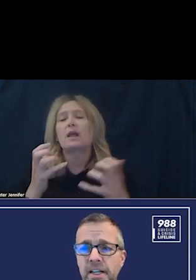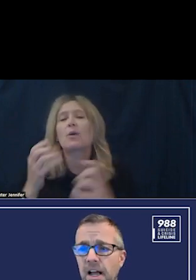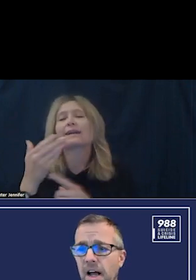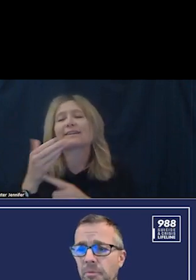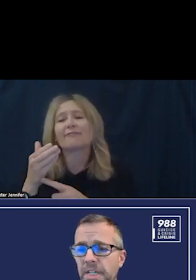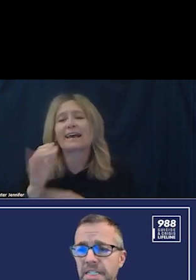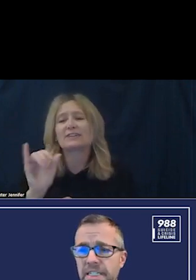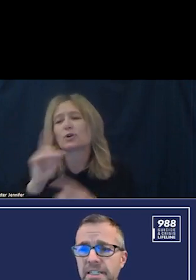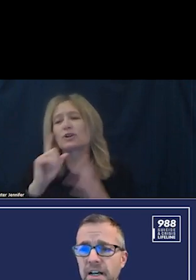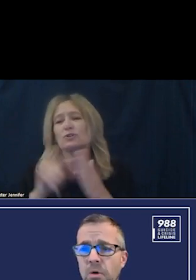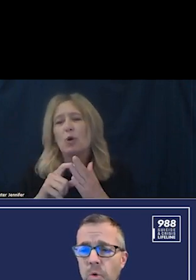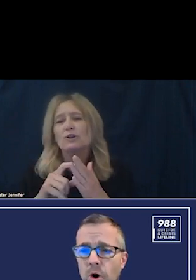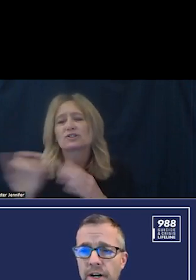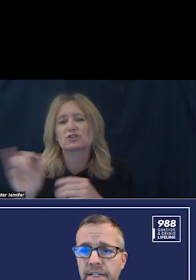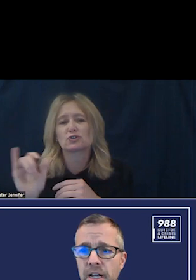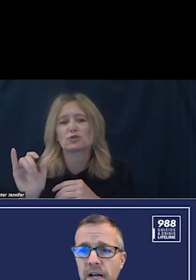that we did